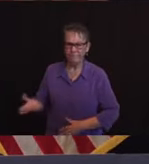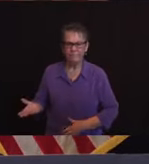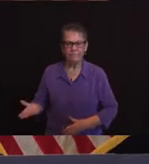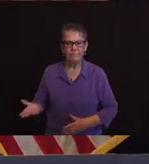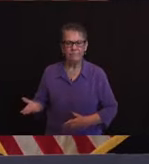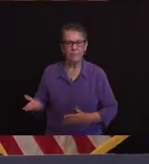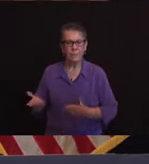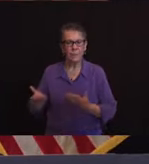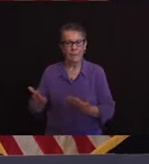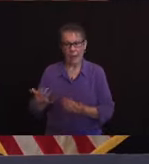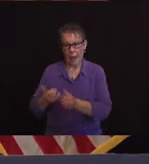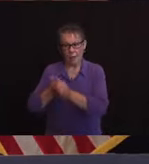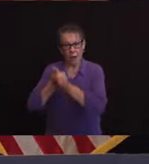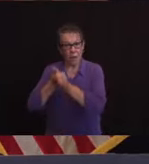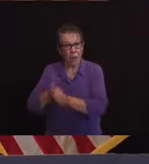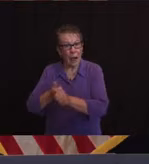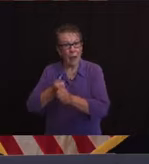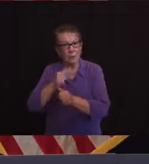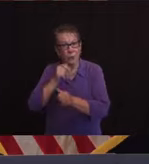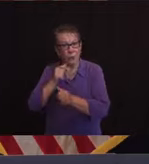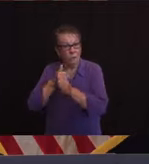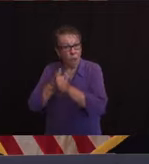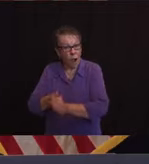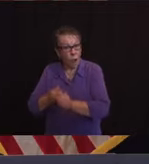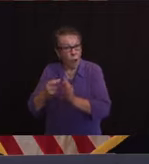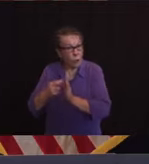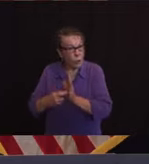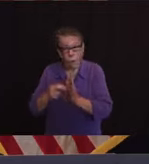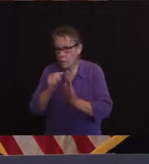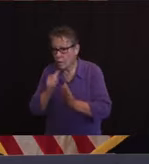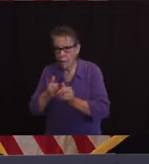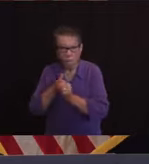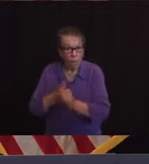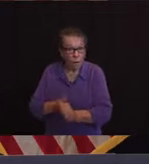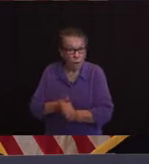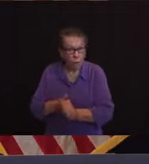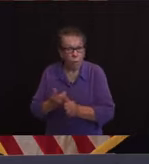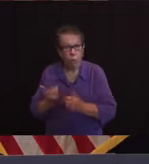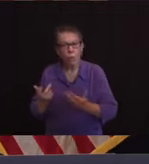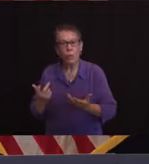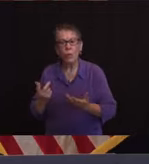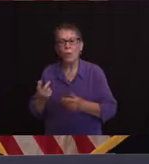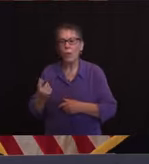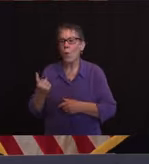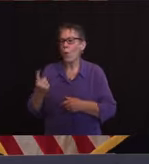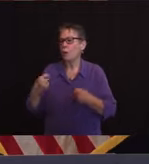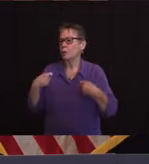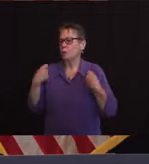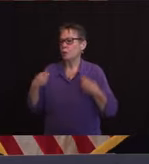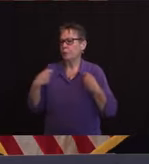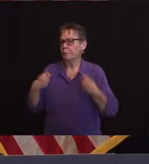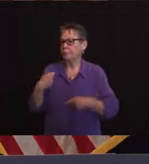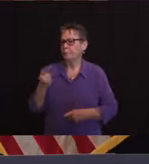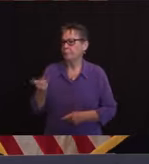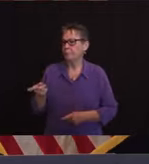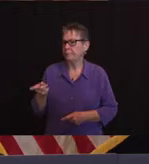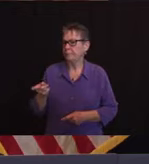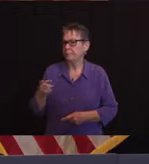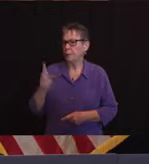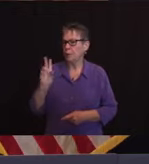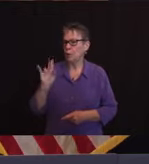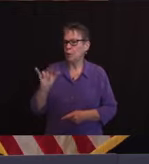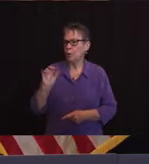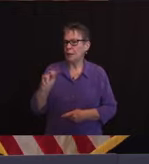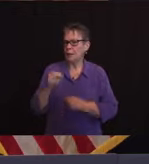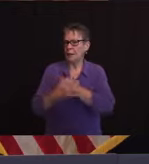compliance, we had the tax zone gym in Kenilworth in Union County was citing for having a large